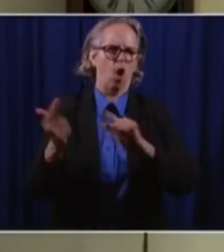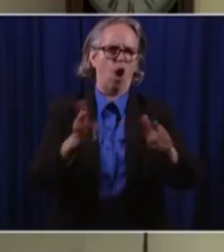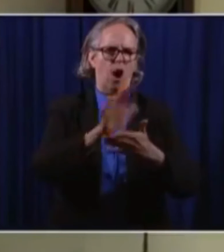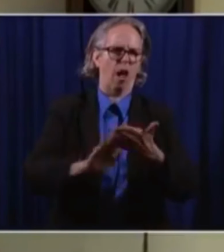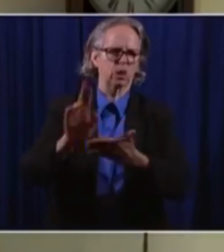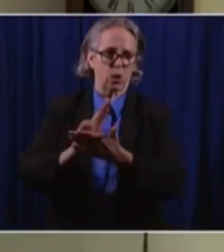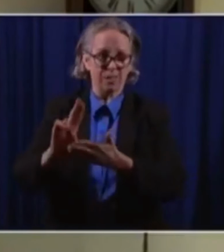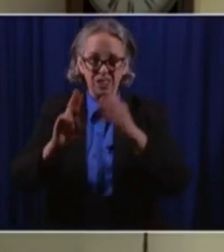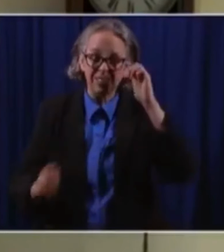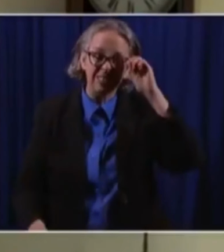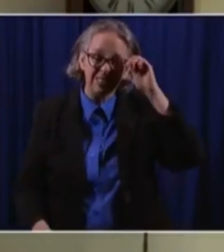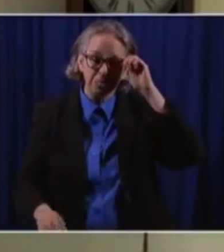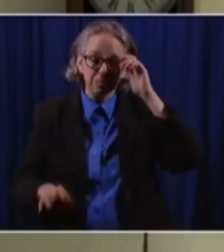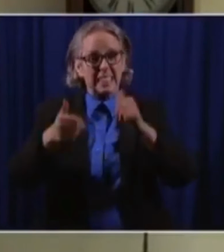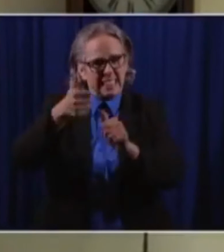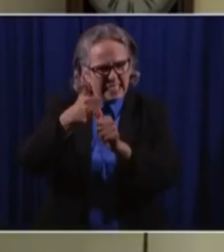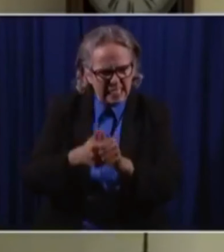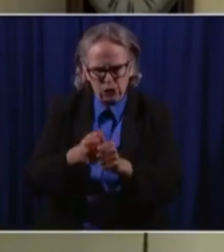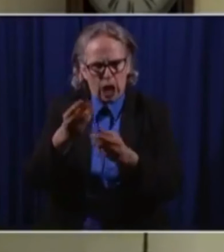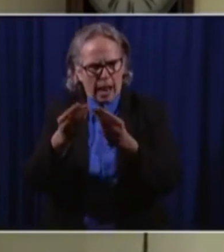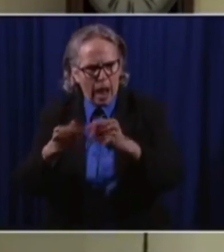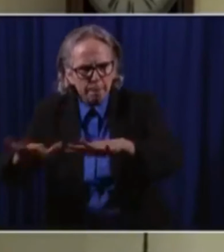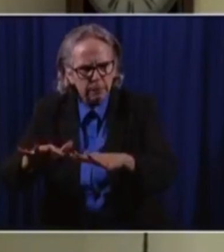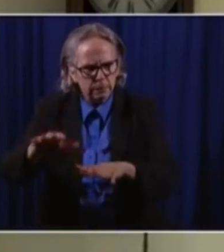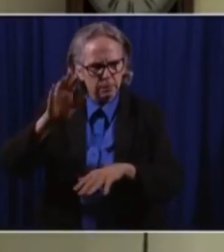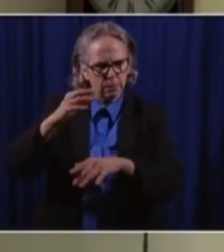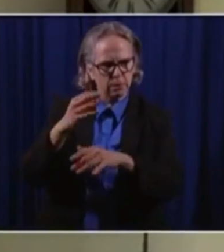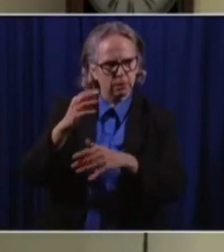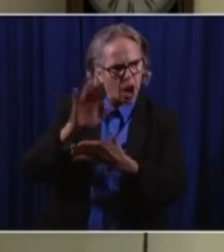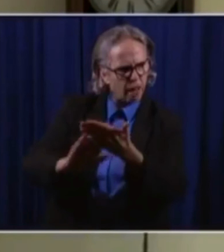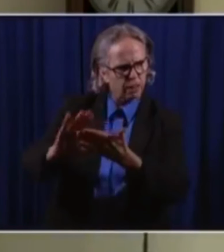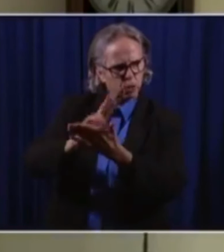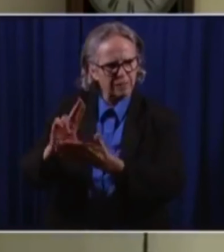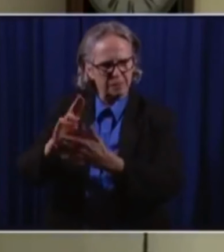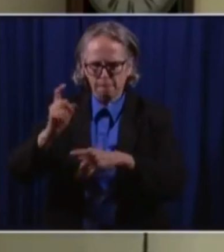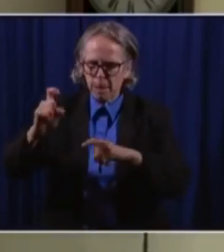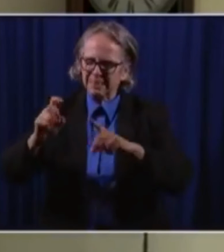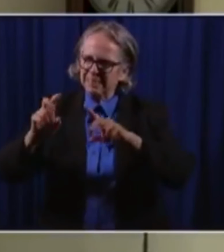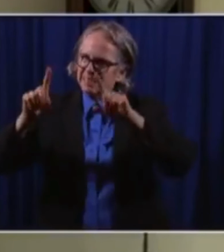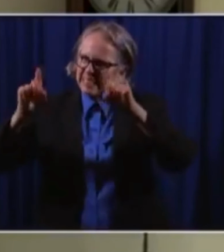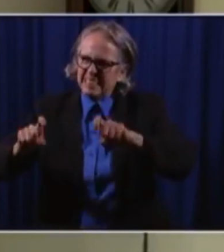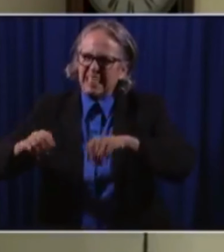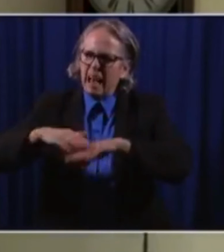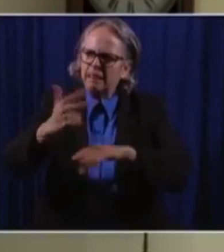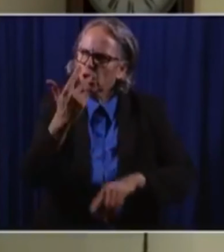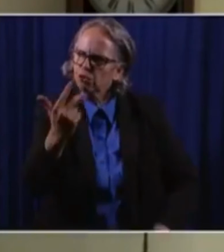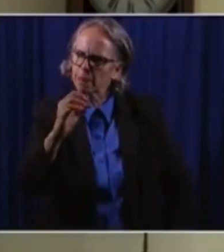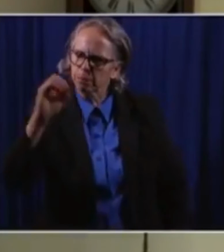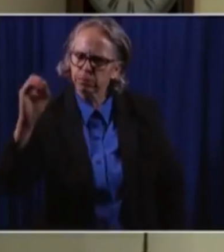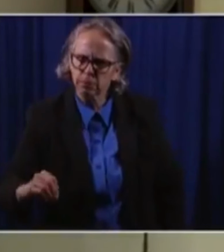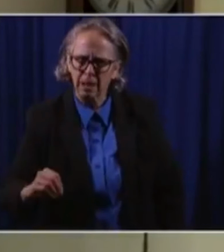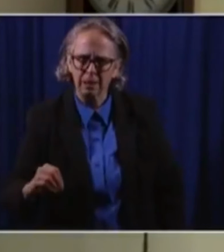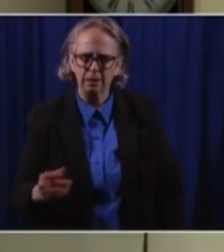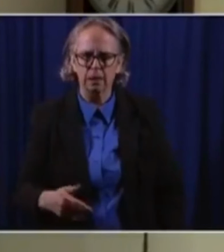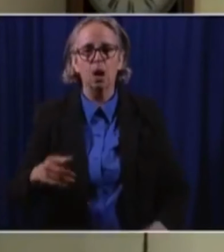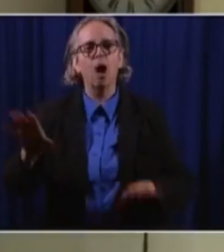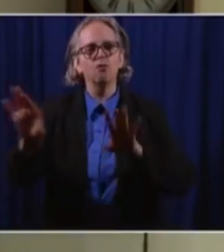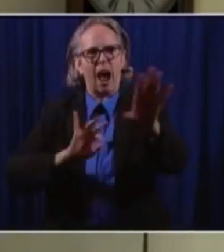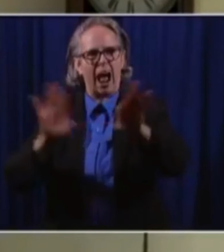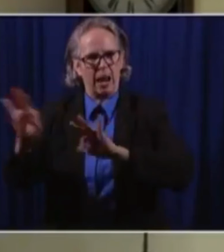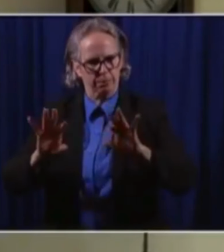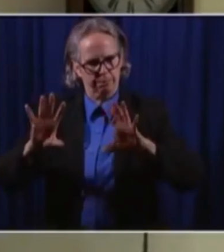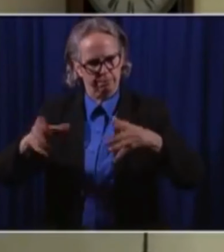campus will plan to screen at least 3% of their at-risk at 3% of their population, and to do